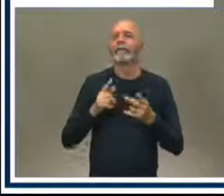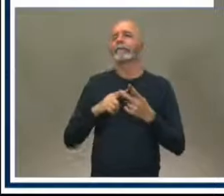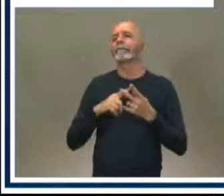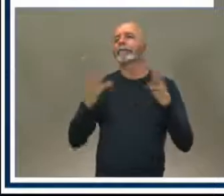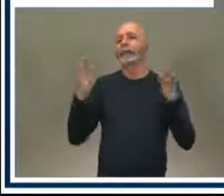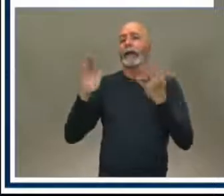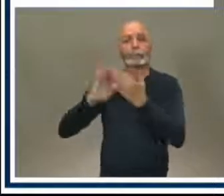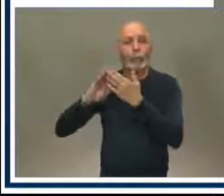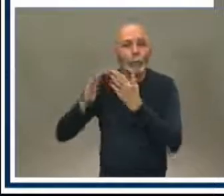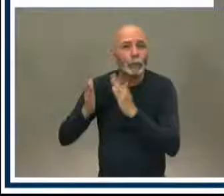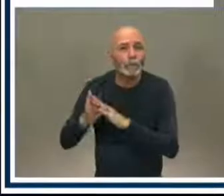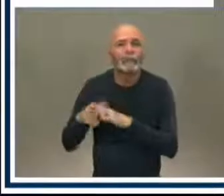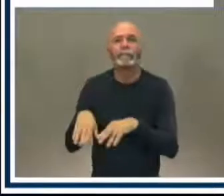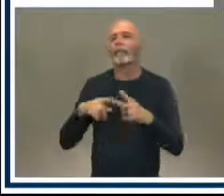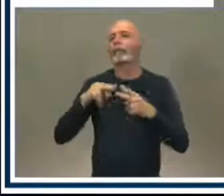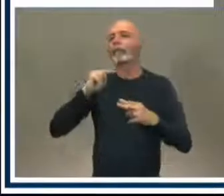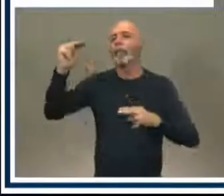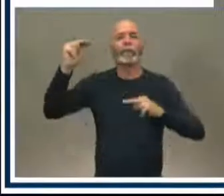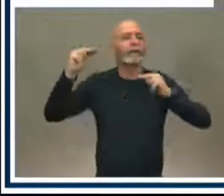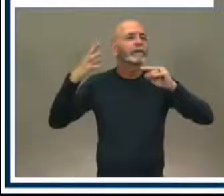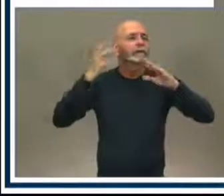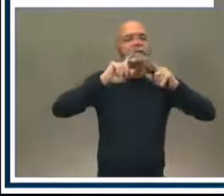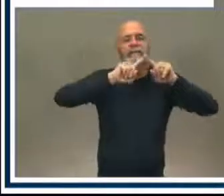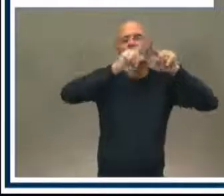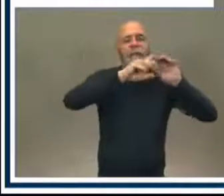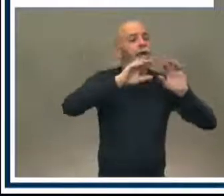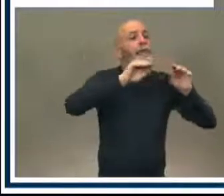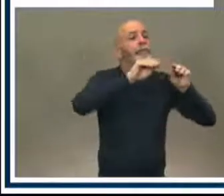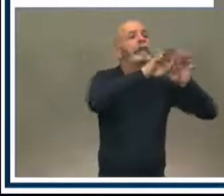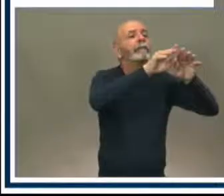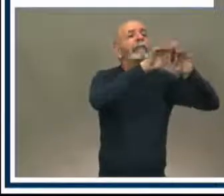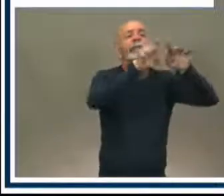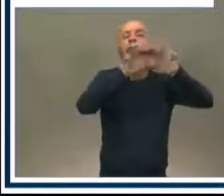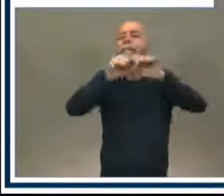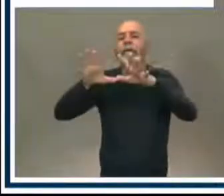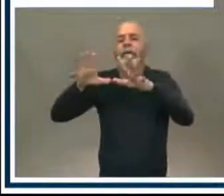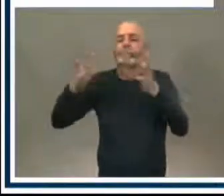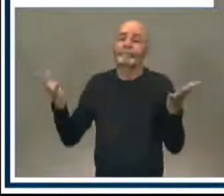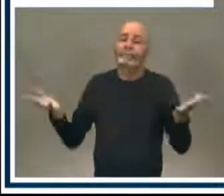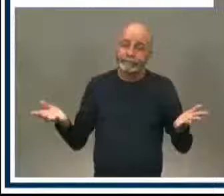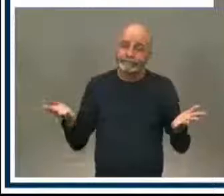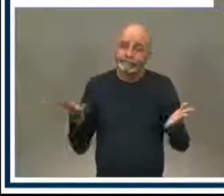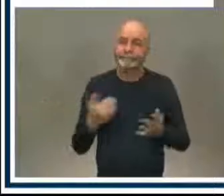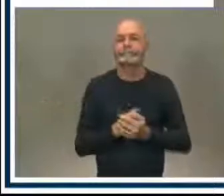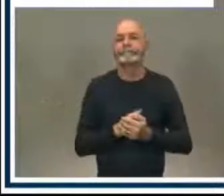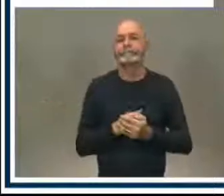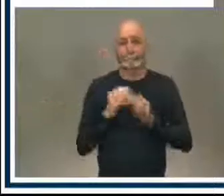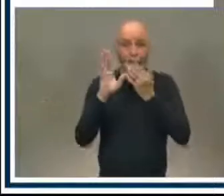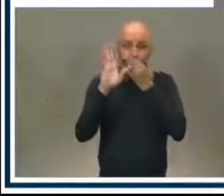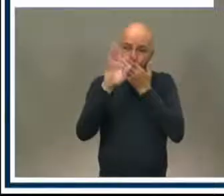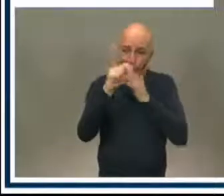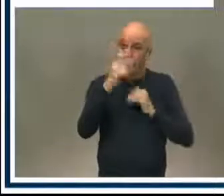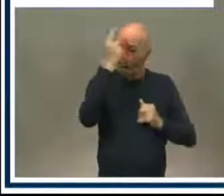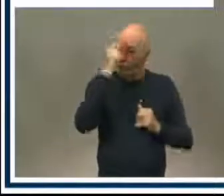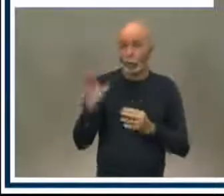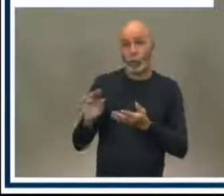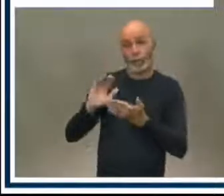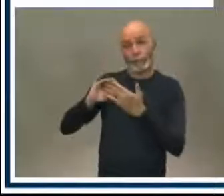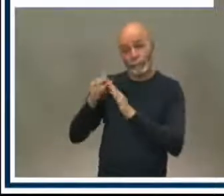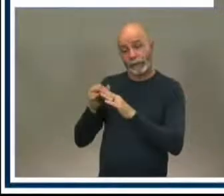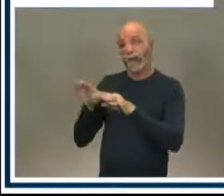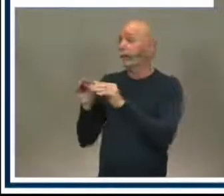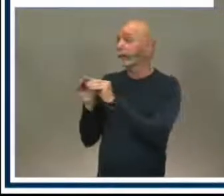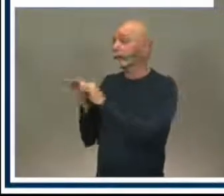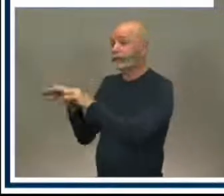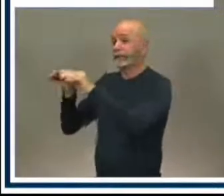they're together. But we're not at this point seeing spread. We're certainly seeing spread within those communities, not unexpected because